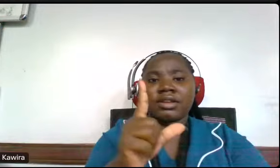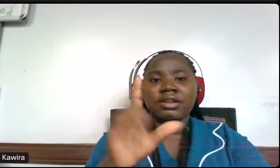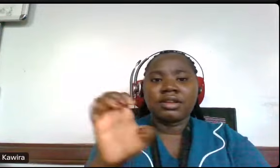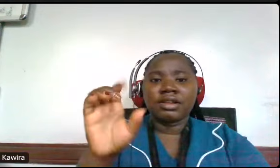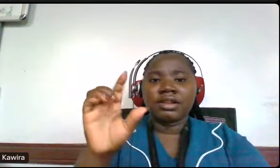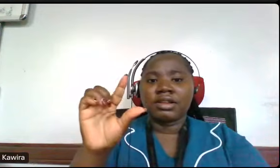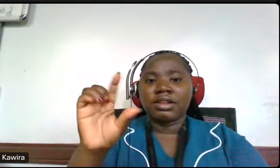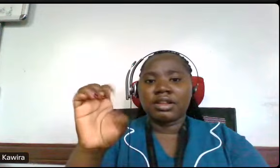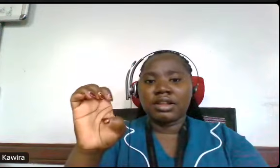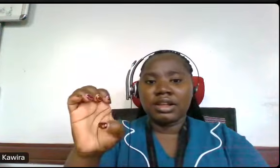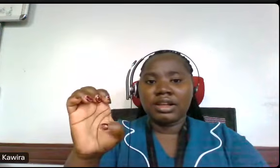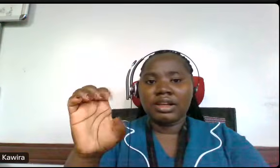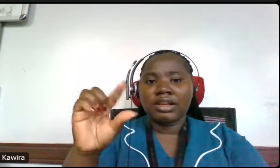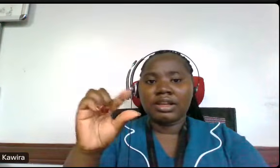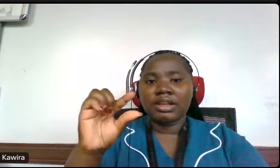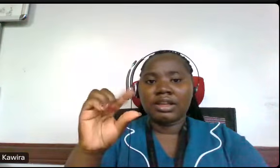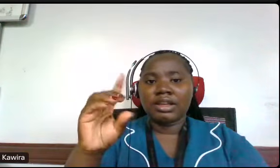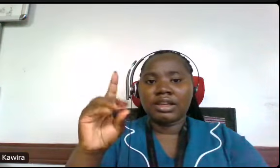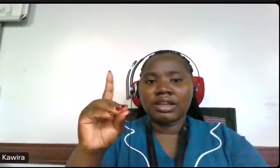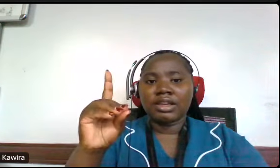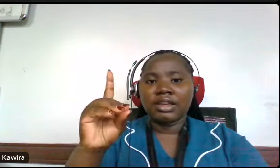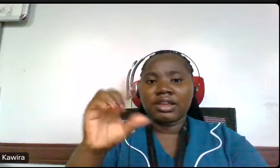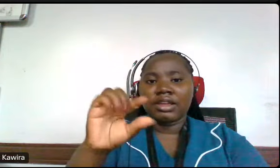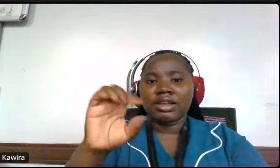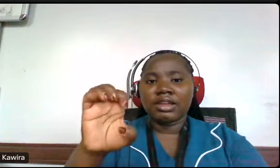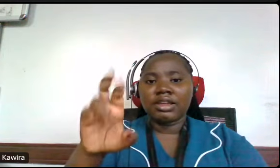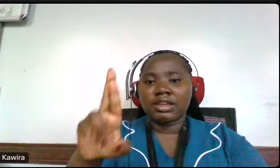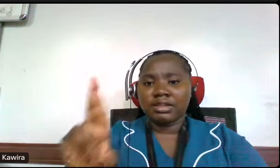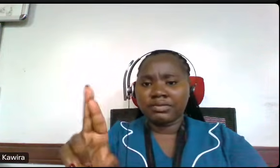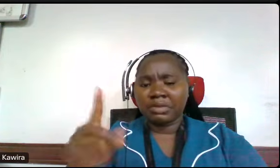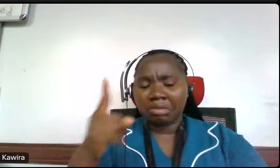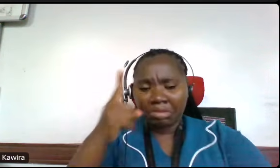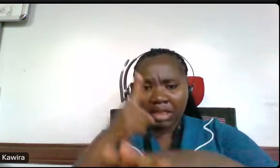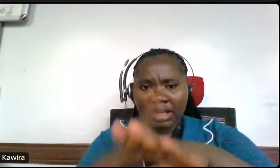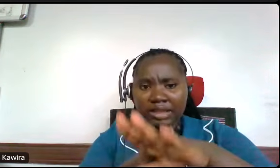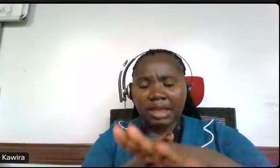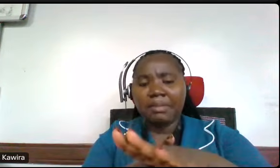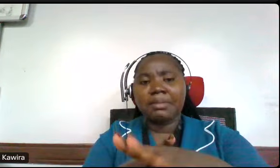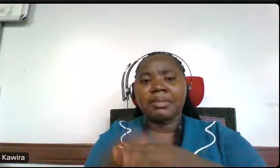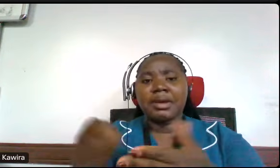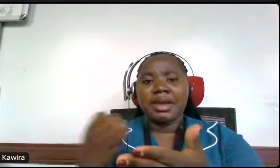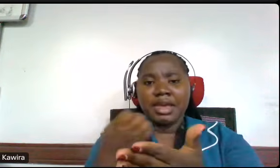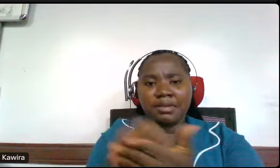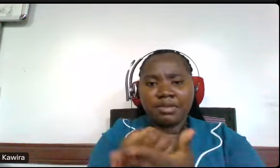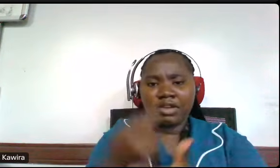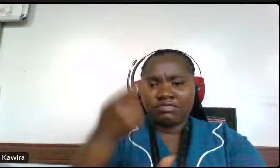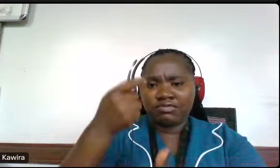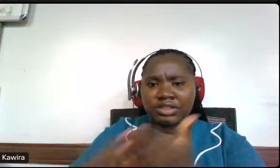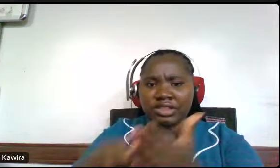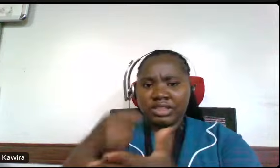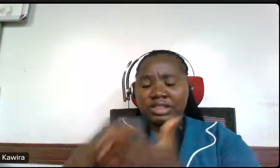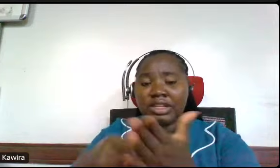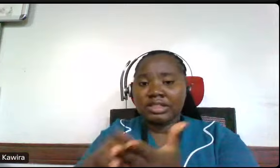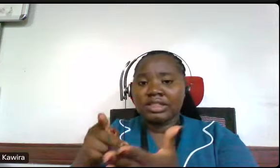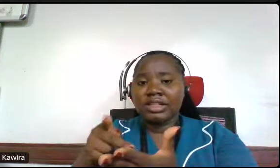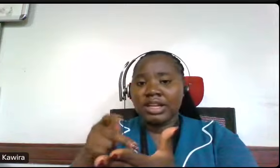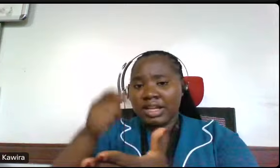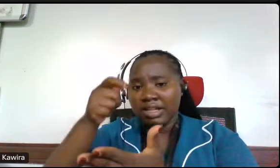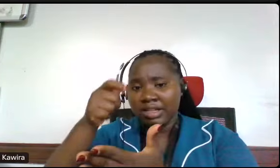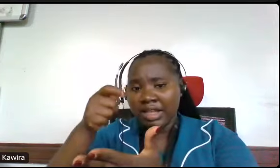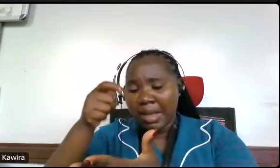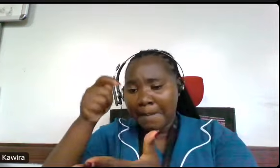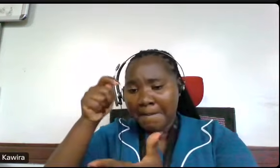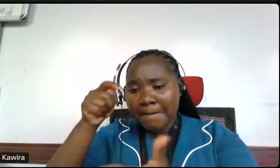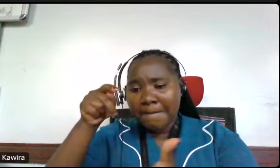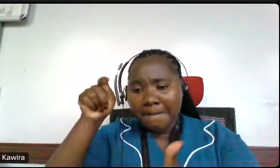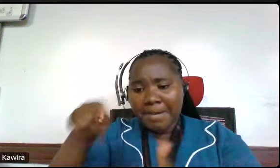mean is whenever your employer deduct taxes from you, they are supposed to do a pay return on a monthly basis. So